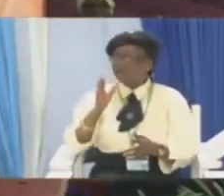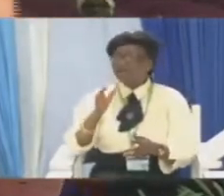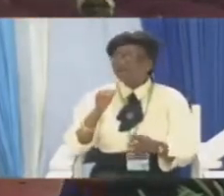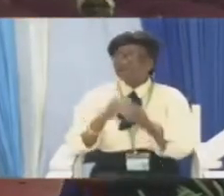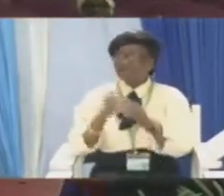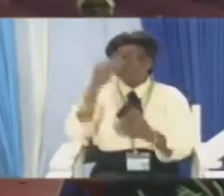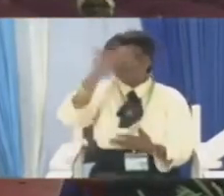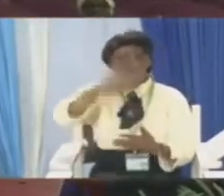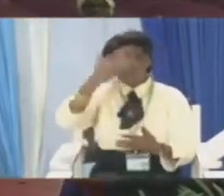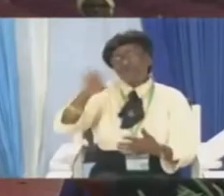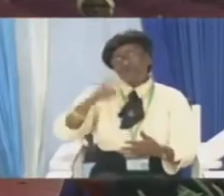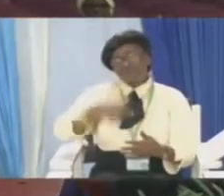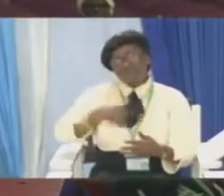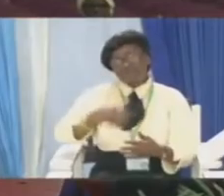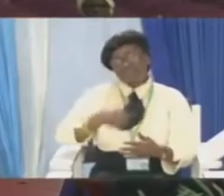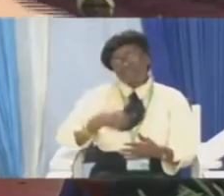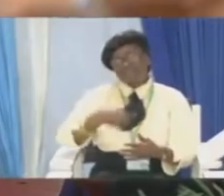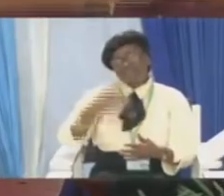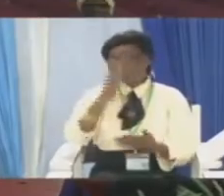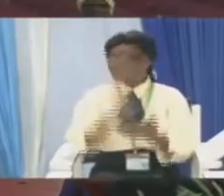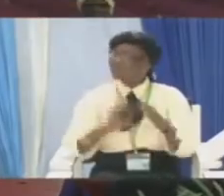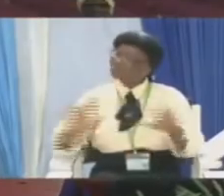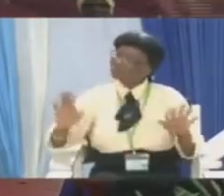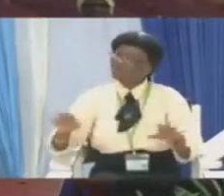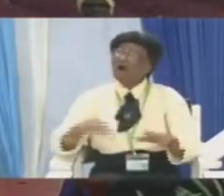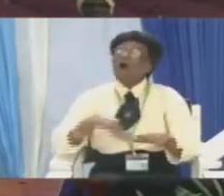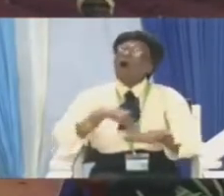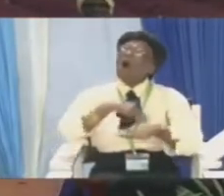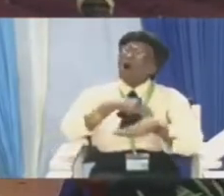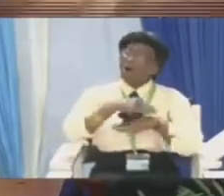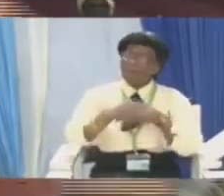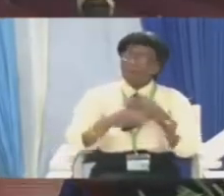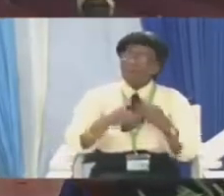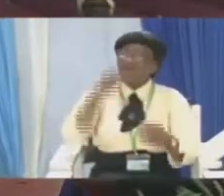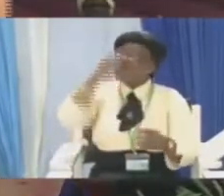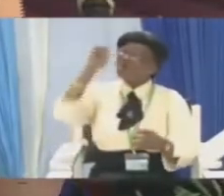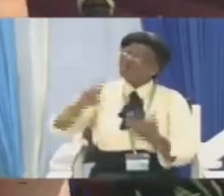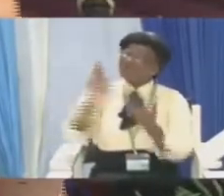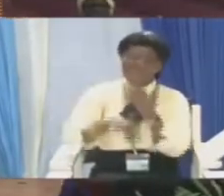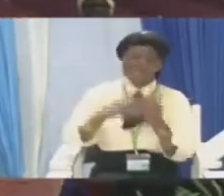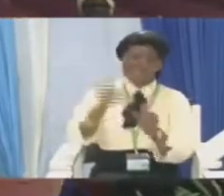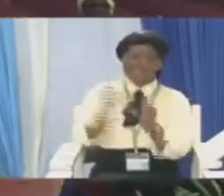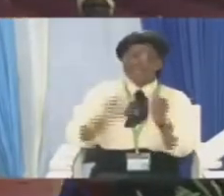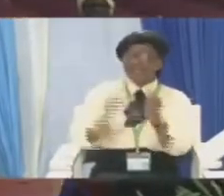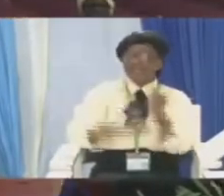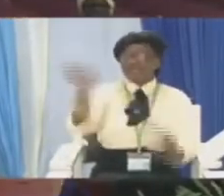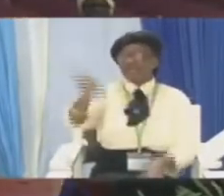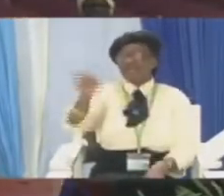saying. You see, oh, sin, wickedness everywhere.